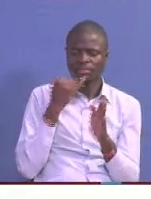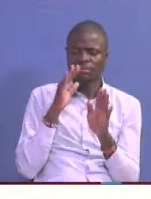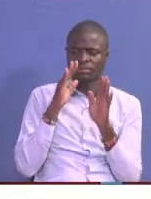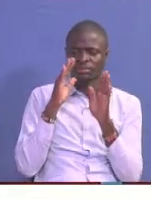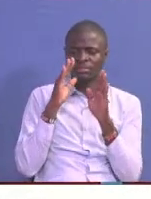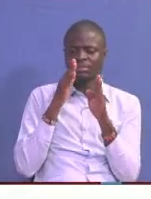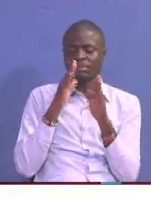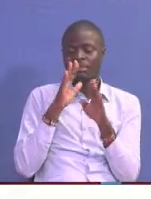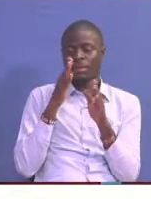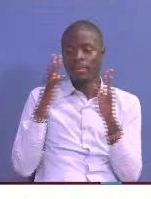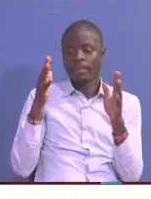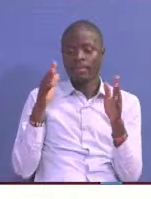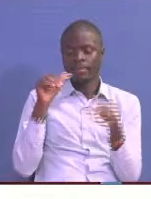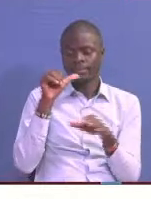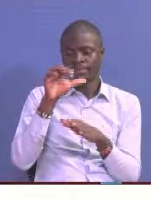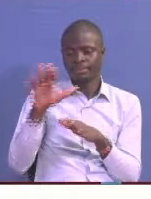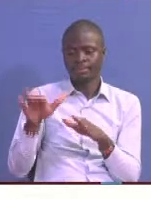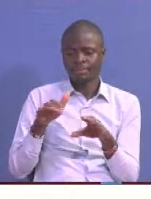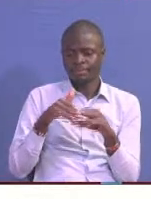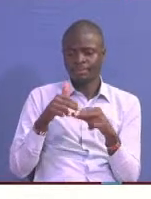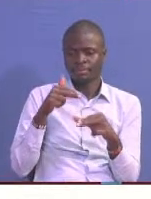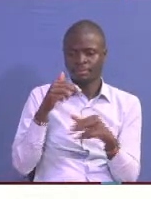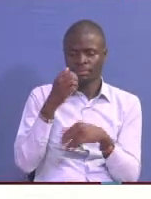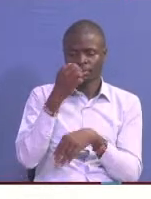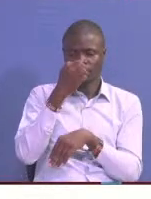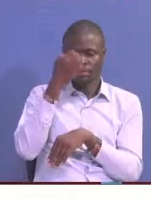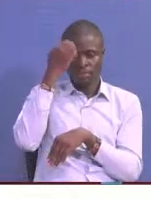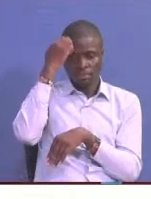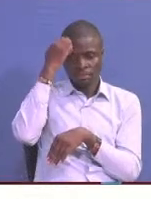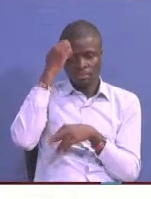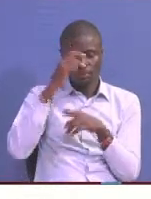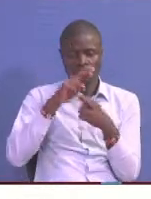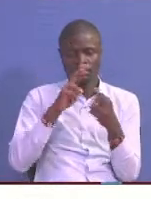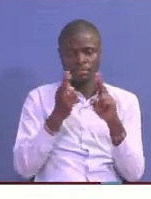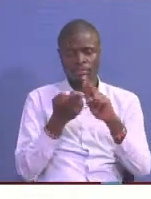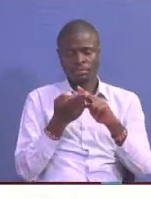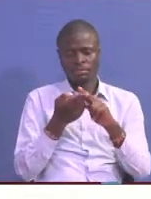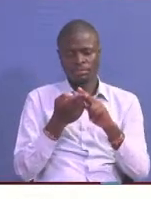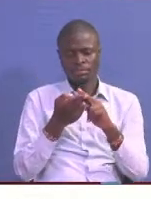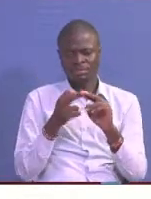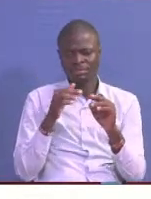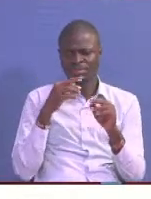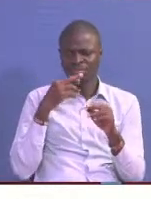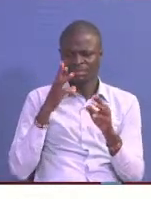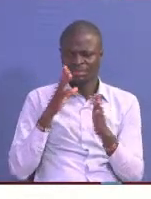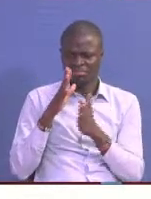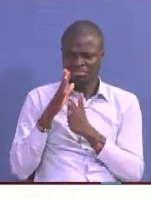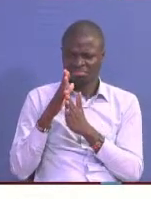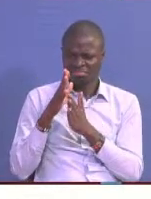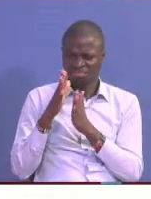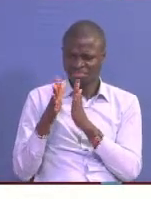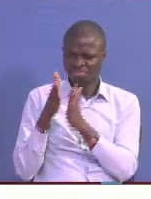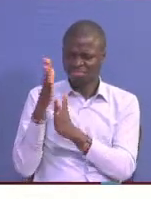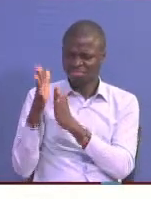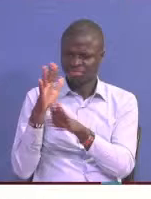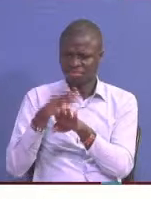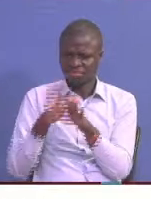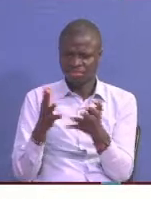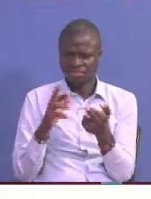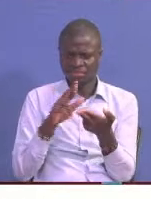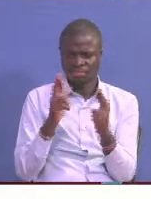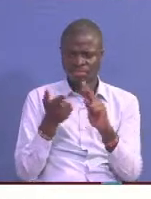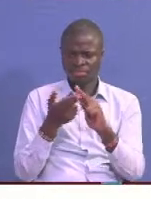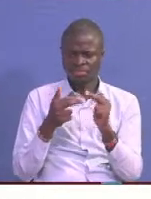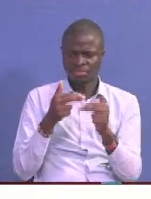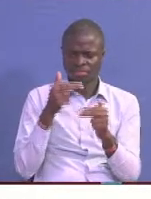in terms of higher education reforms. Are we very strategic in terms of how we are reforming